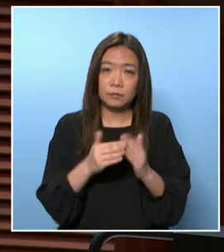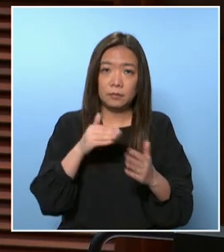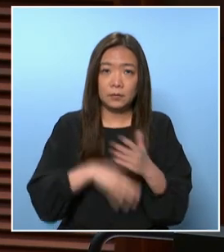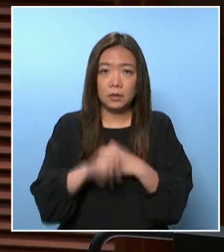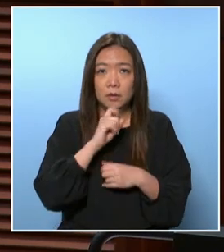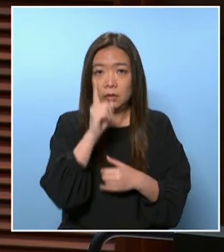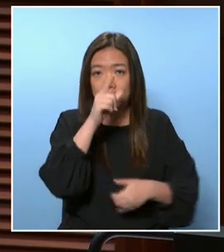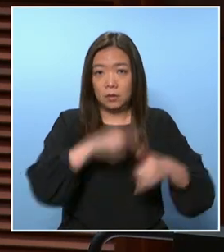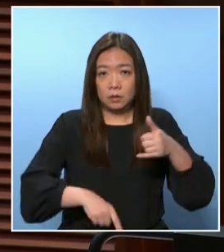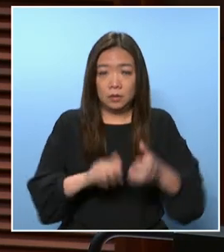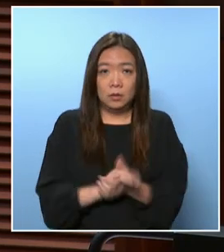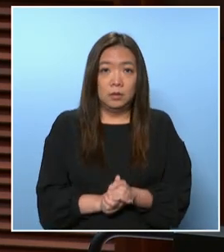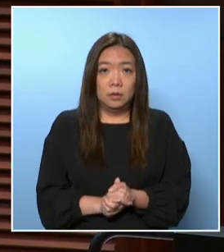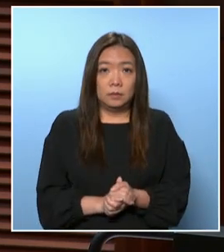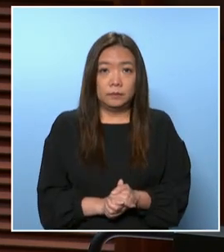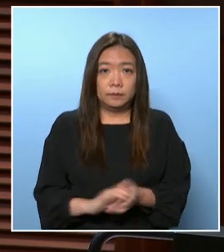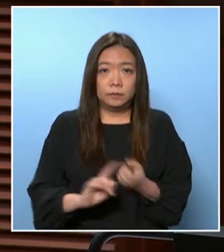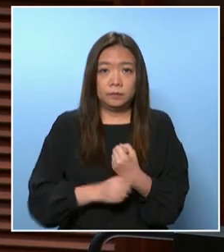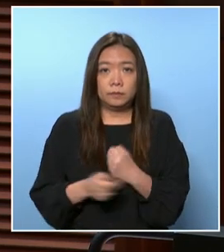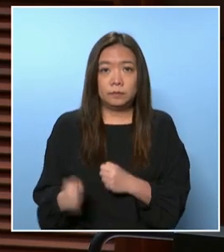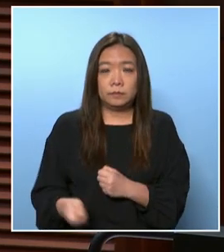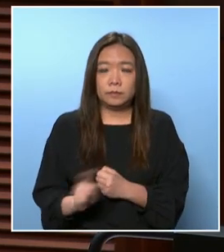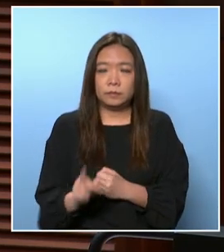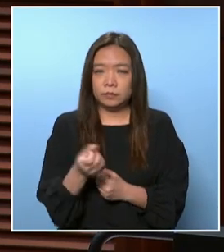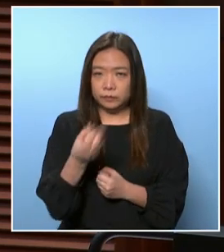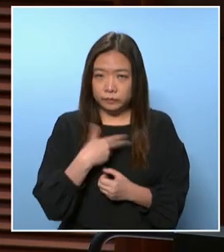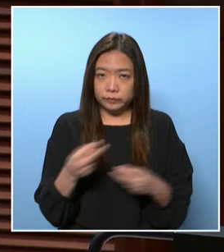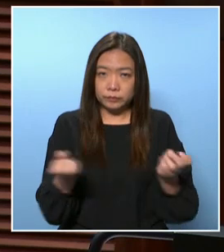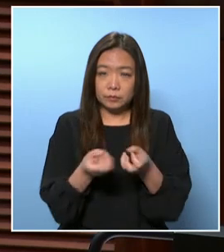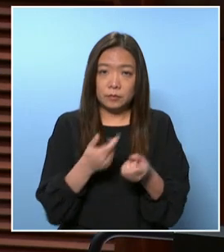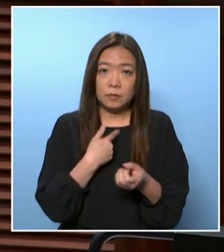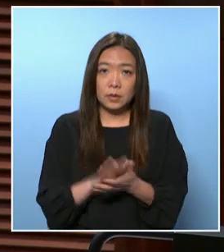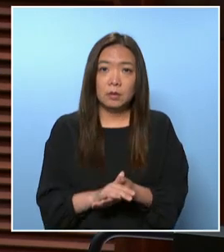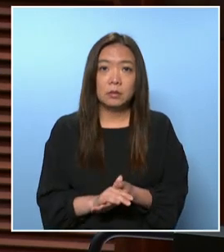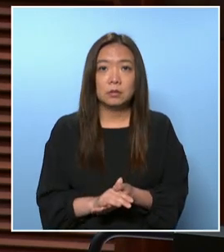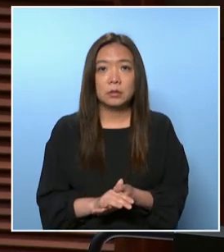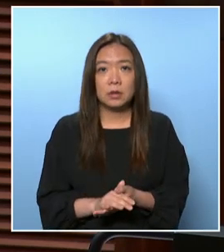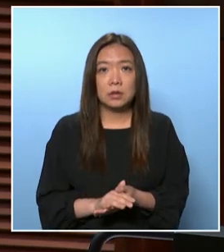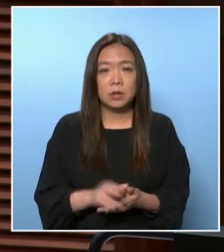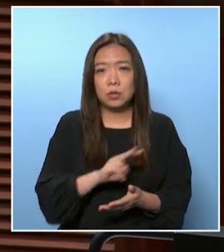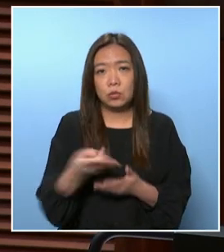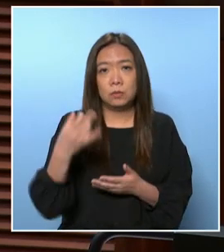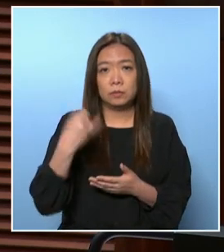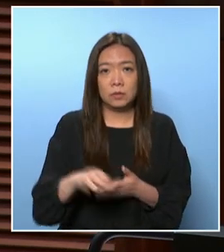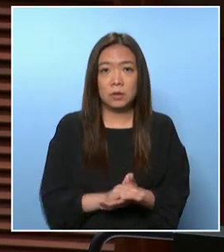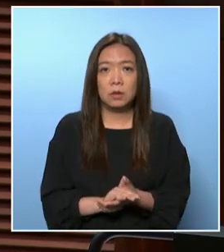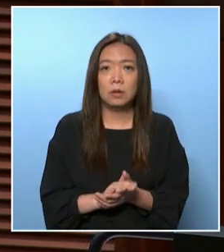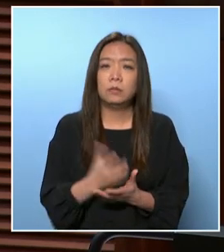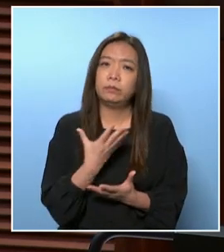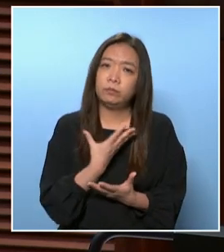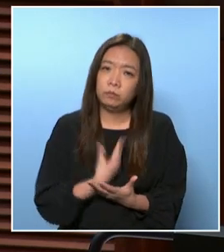subject, and there is a court case recently, and the judge suggested that this should